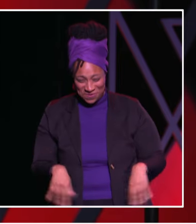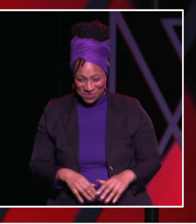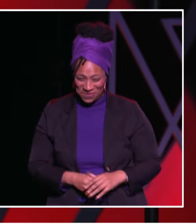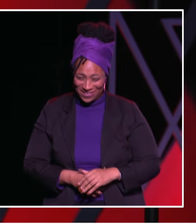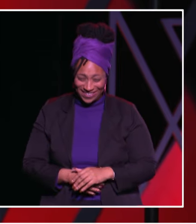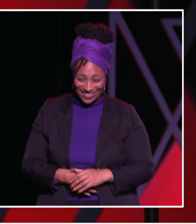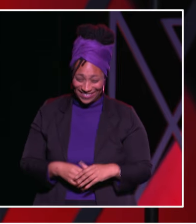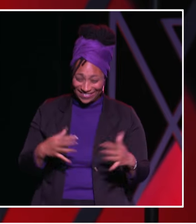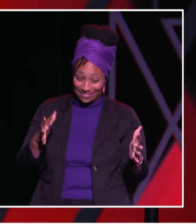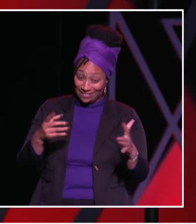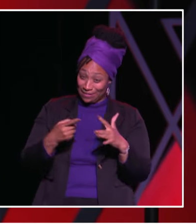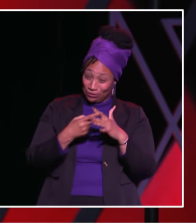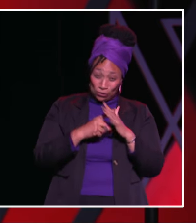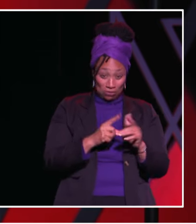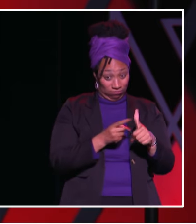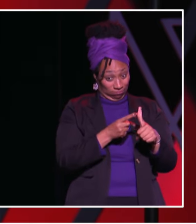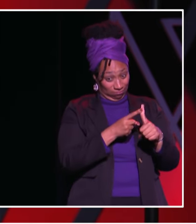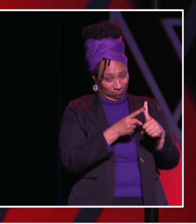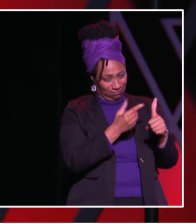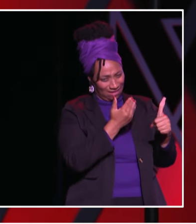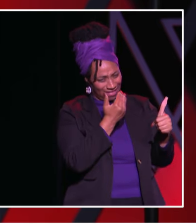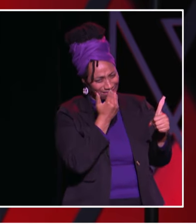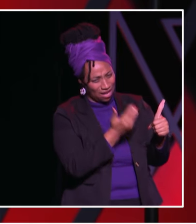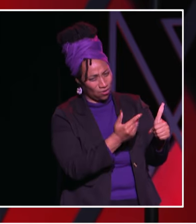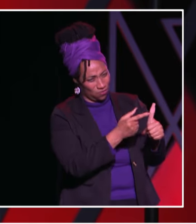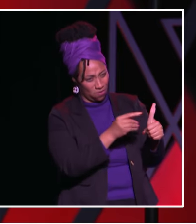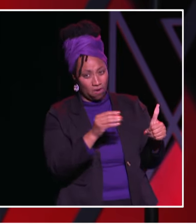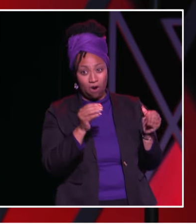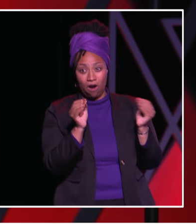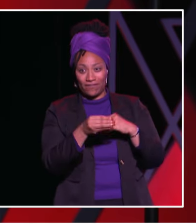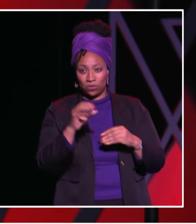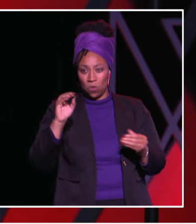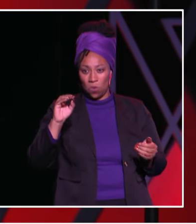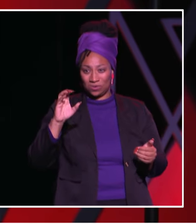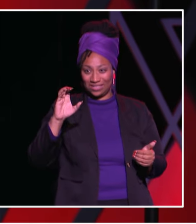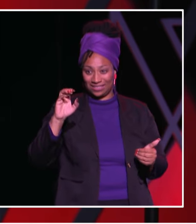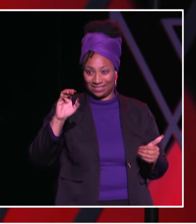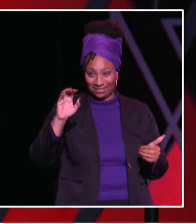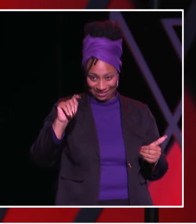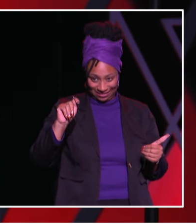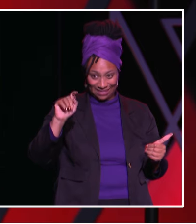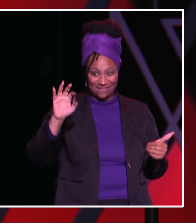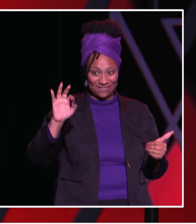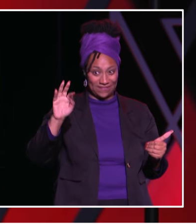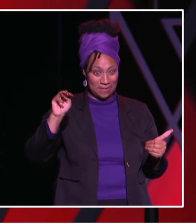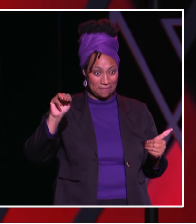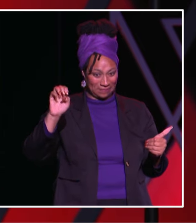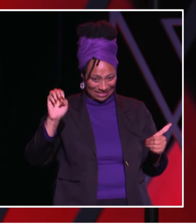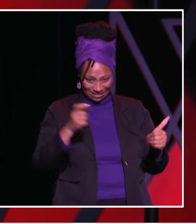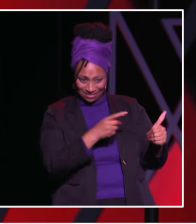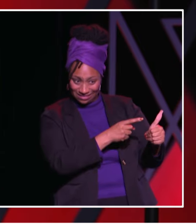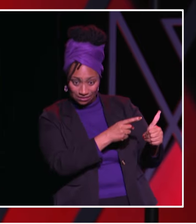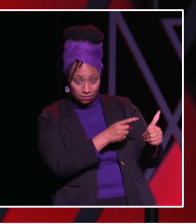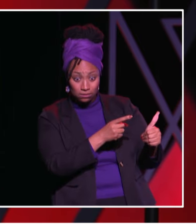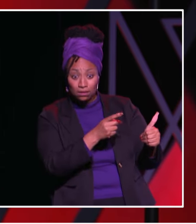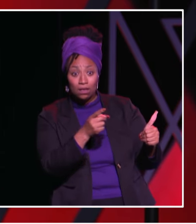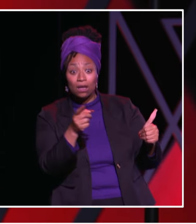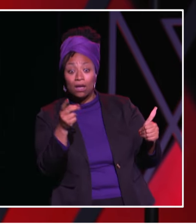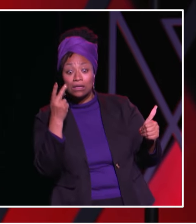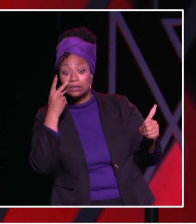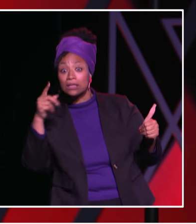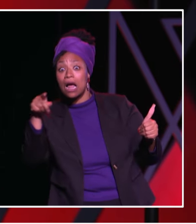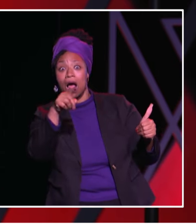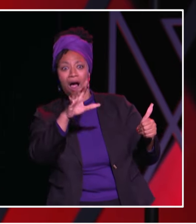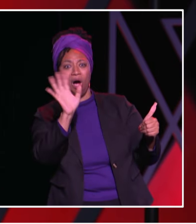award-winning OCT FME team. I know you all can't see them, but let me tell you, they have been working their fingers to the bone. Can we give them